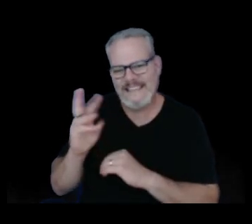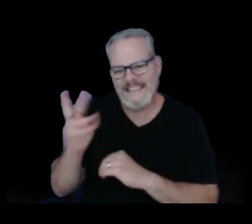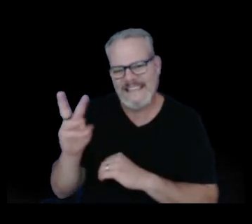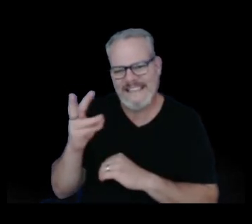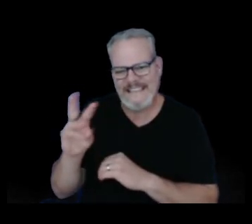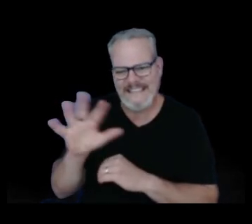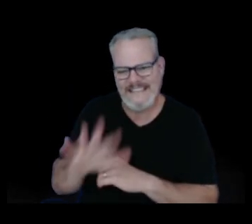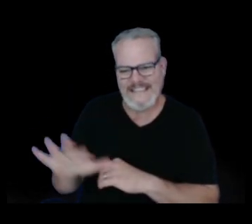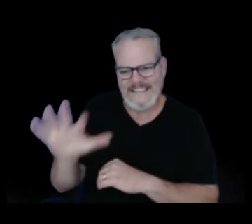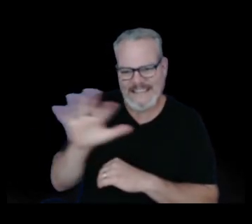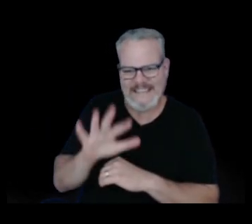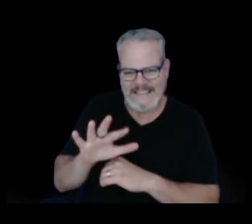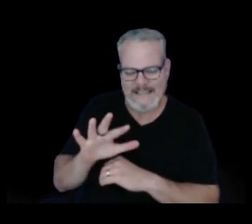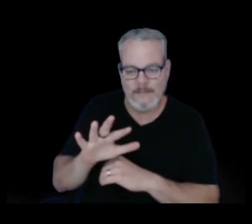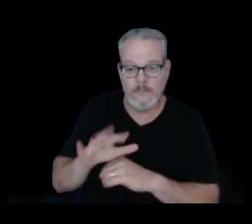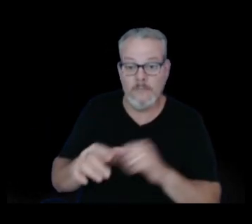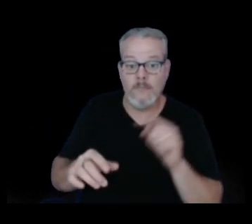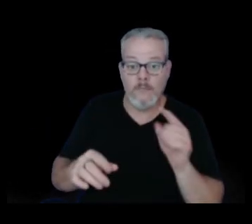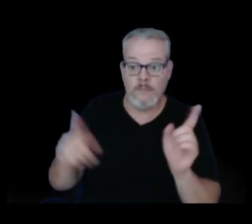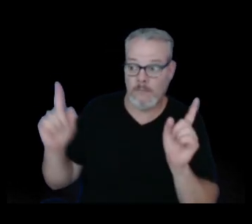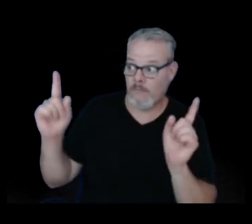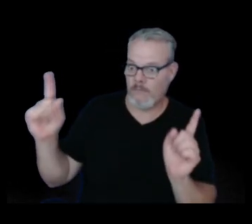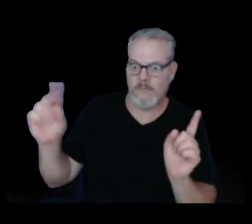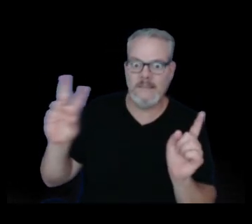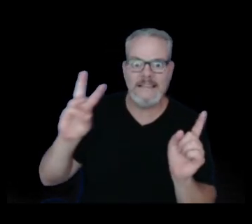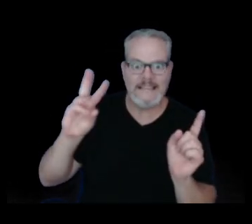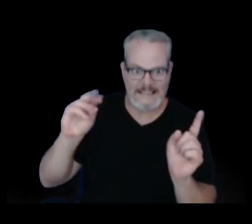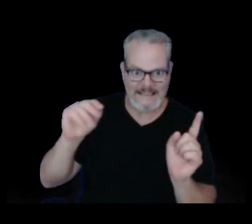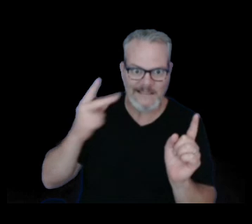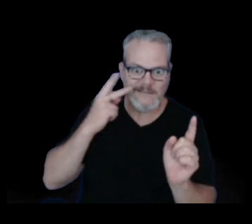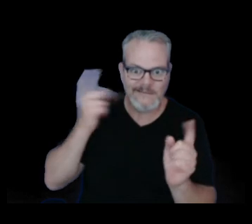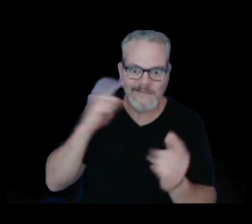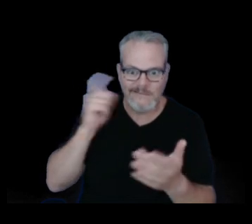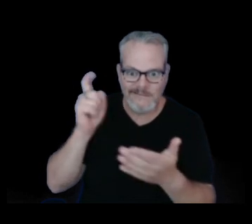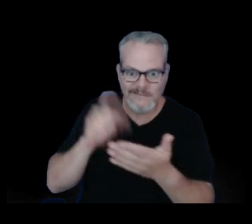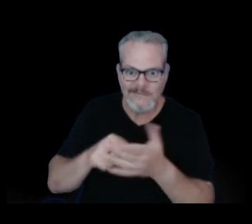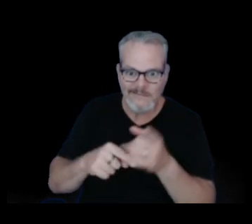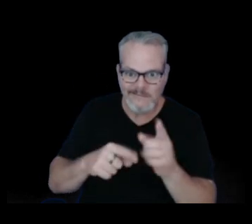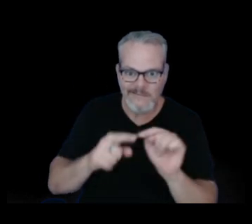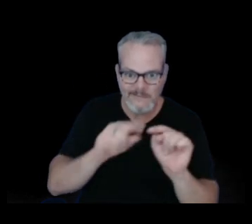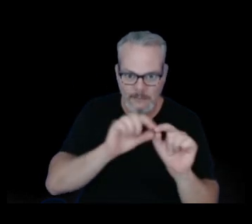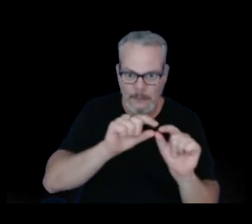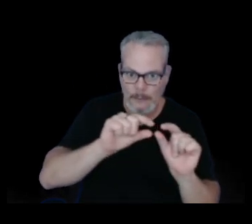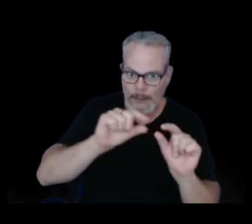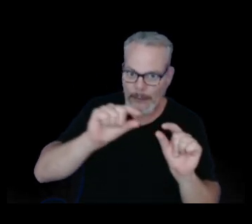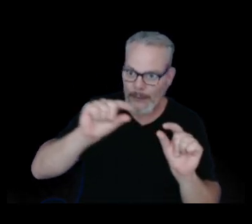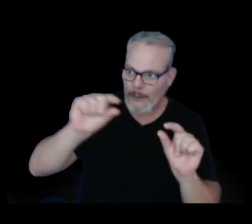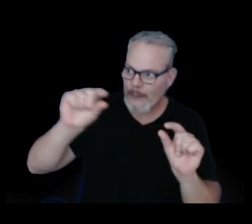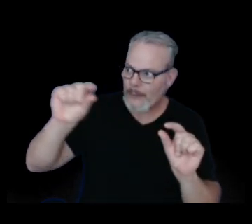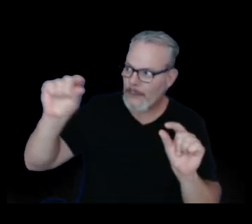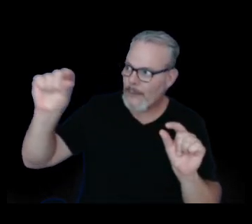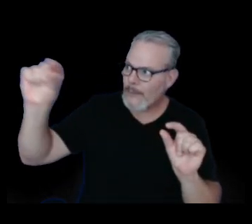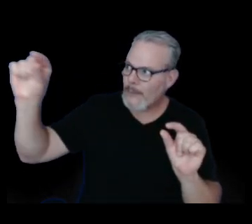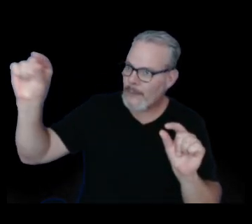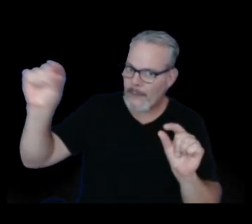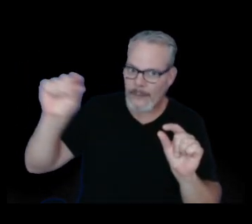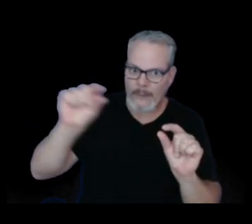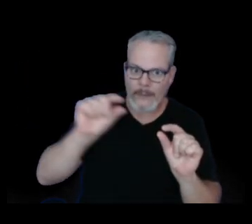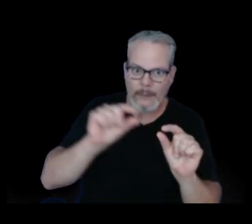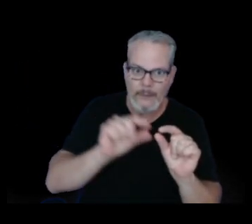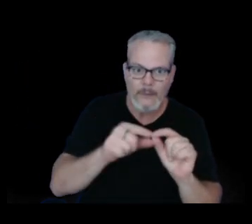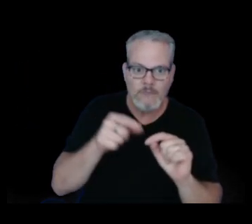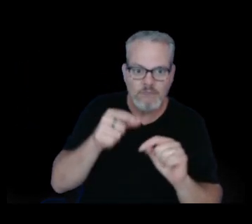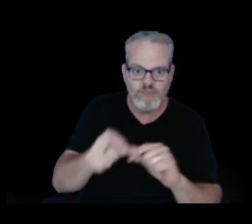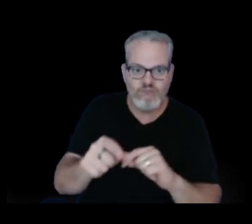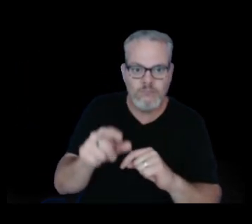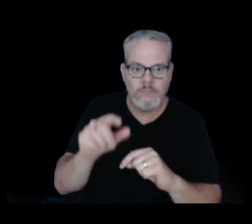background. And if we look at its caldera distance, north to south, across Mokuaweoweo, you can see